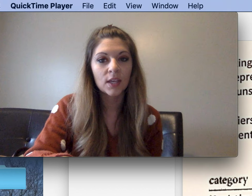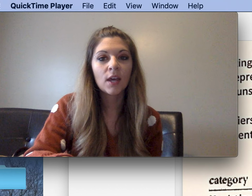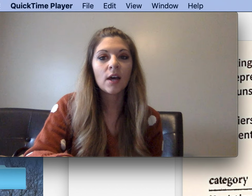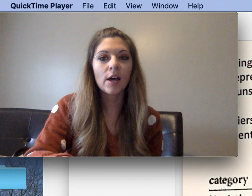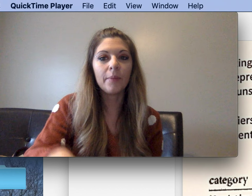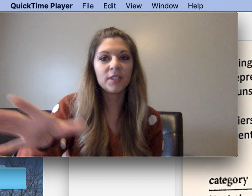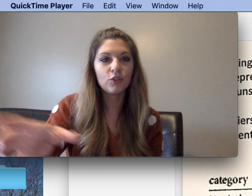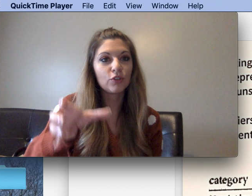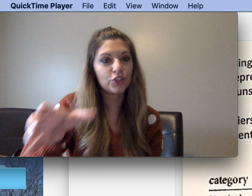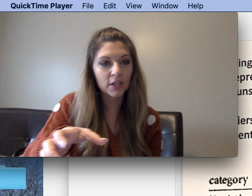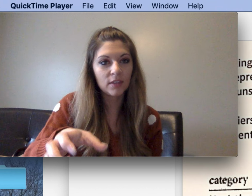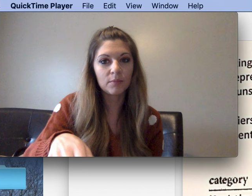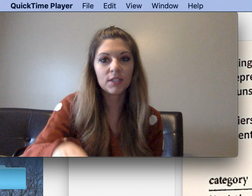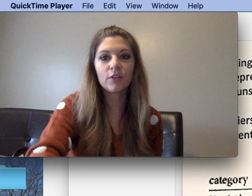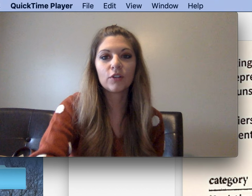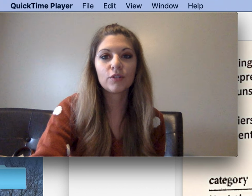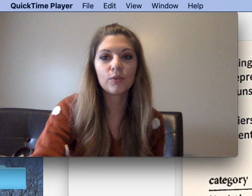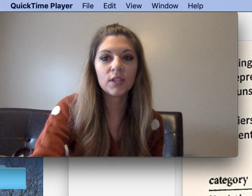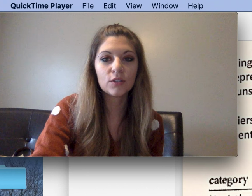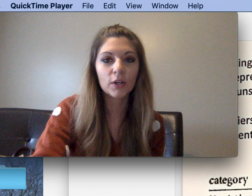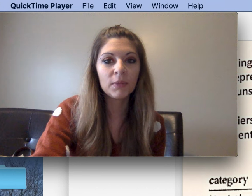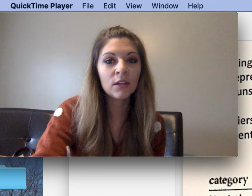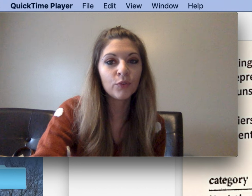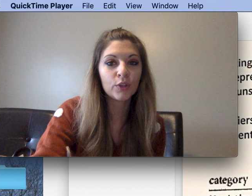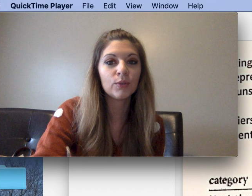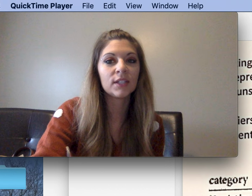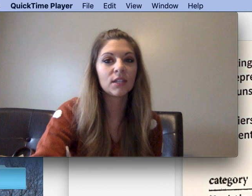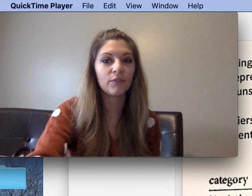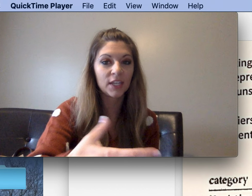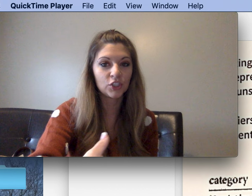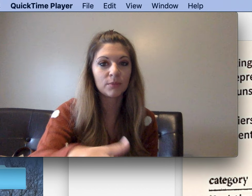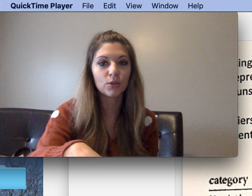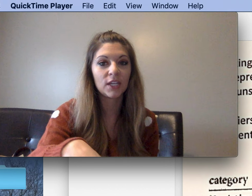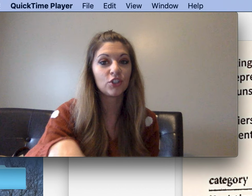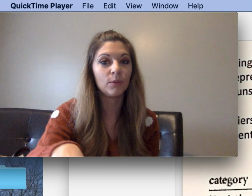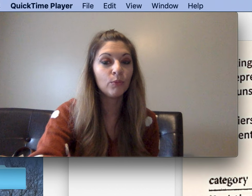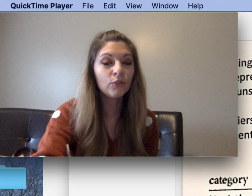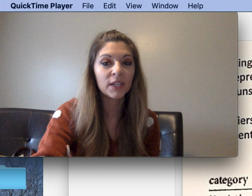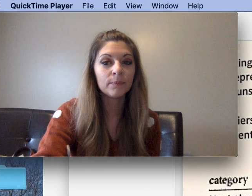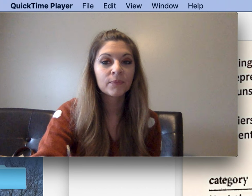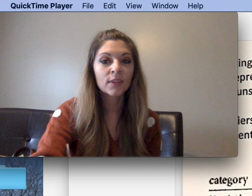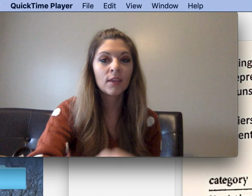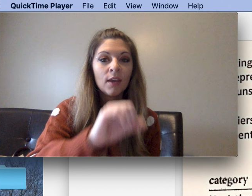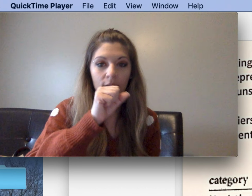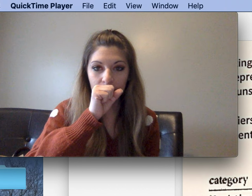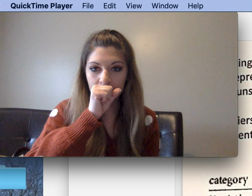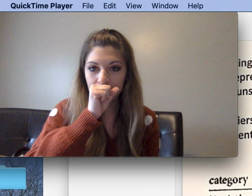phrase until you start chunking them together. So these are meaningful units of hand shapes, location, and movement,